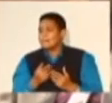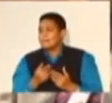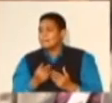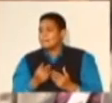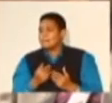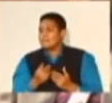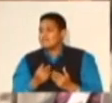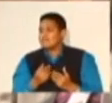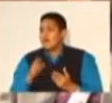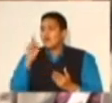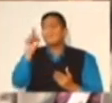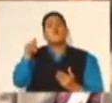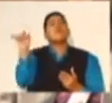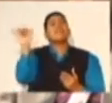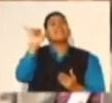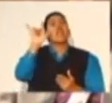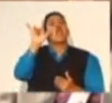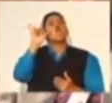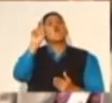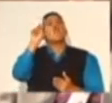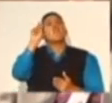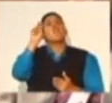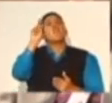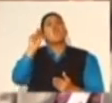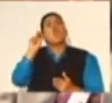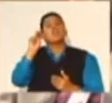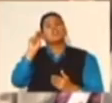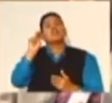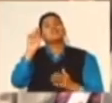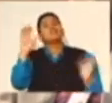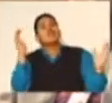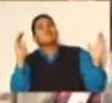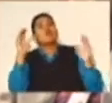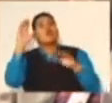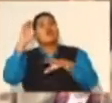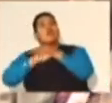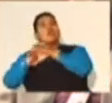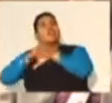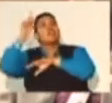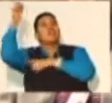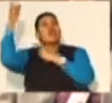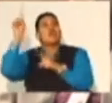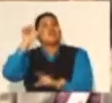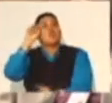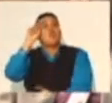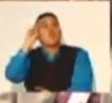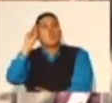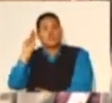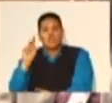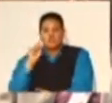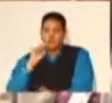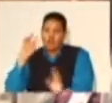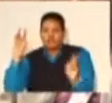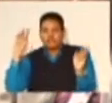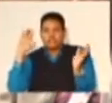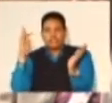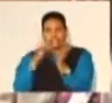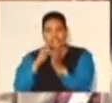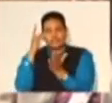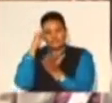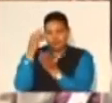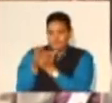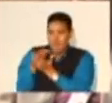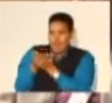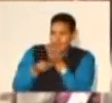like what London is to the United Kingdom. It's the center of finance.